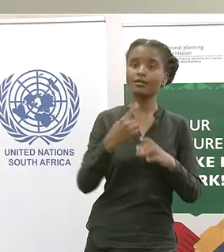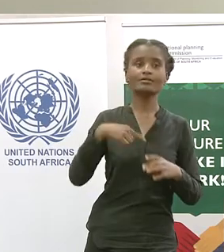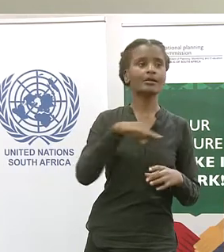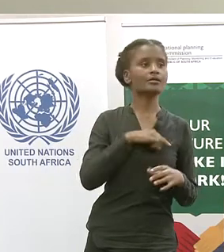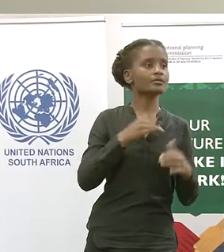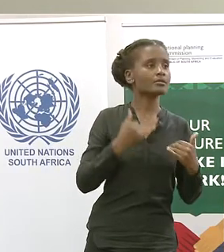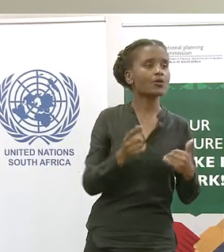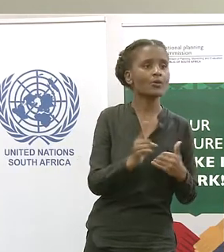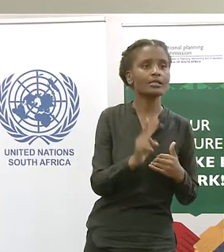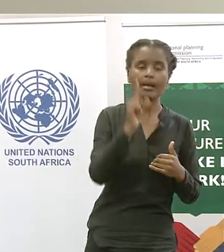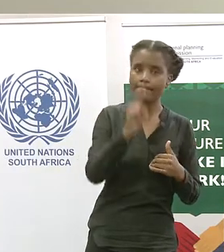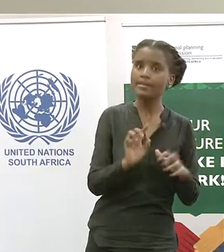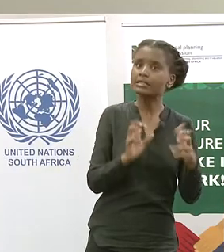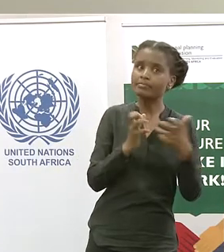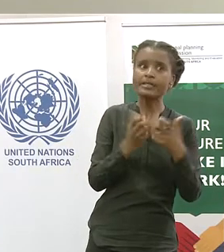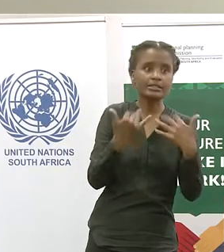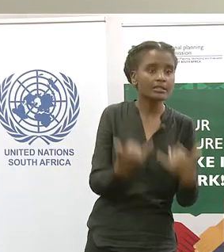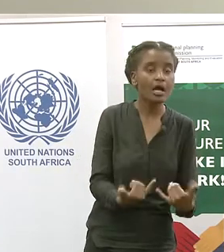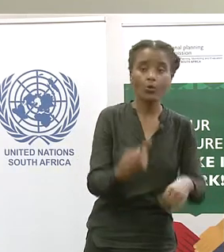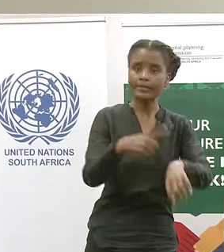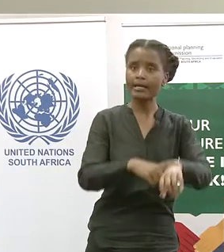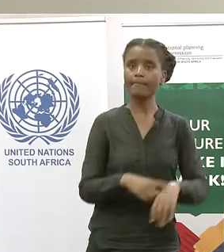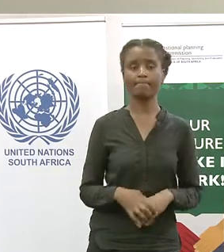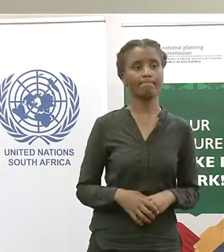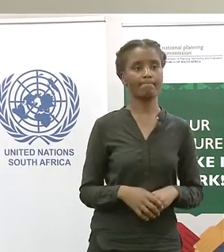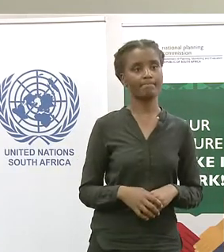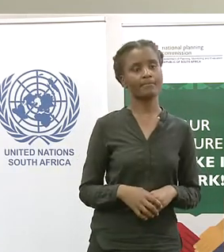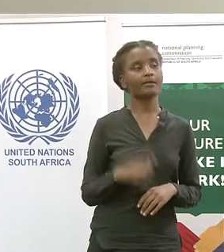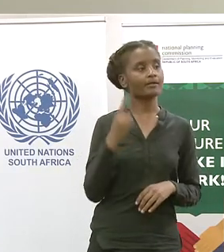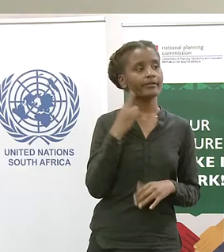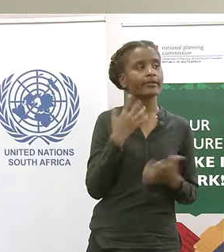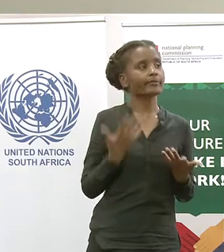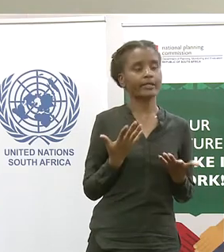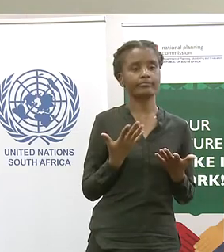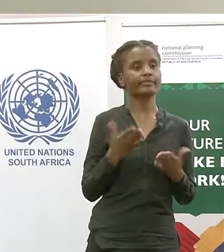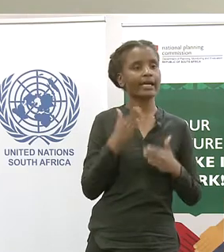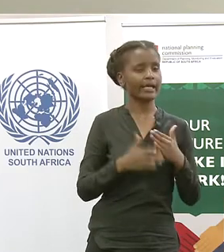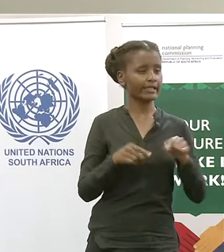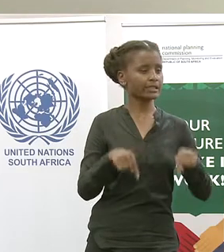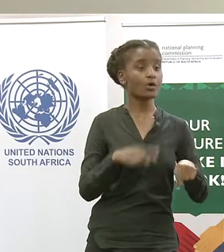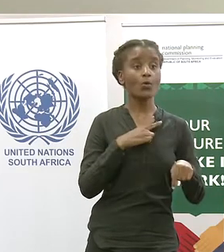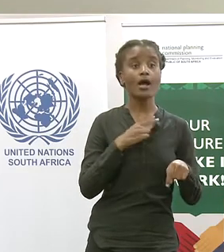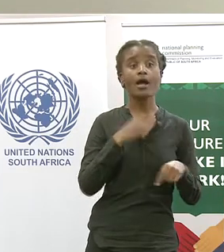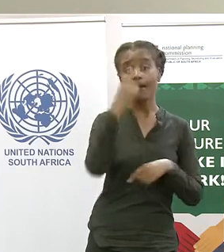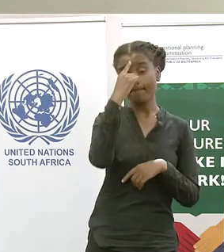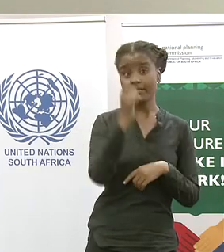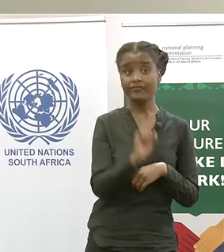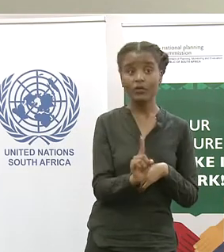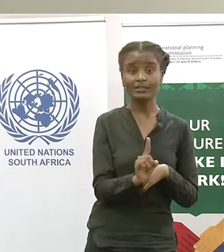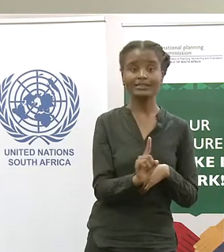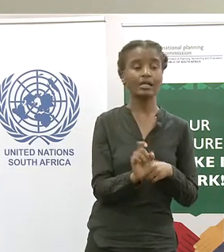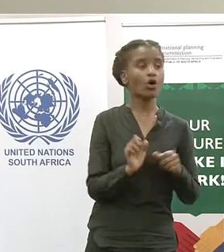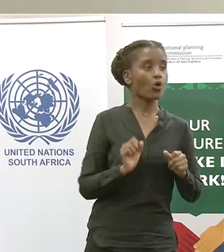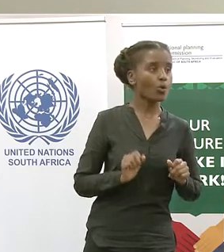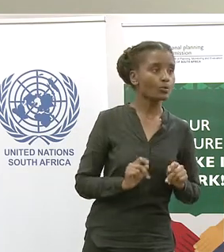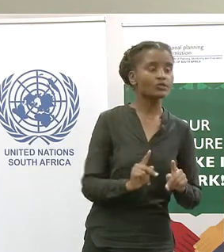times. And I really will stop, you know, at that to say, I believe the opportunity is big and the